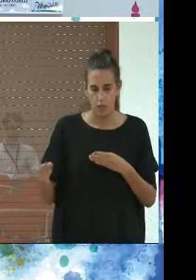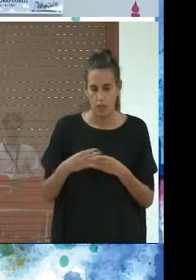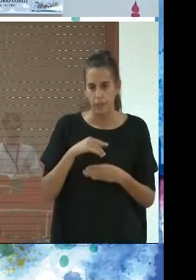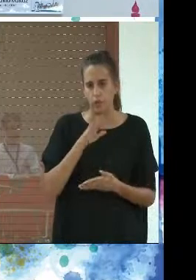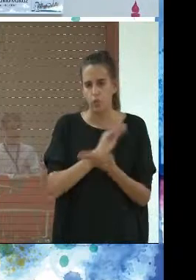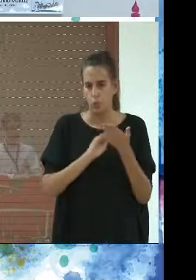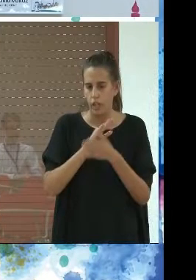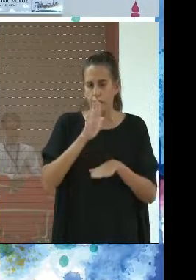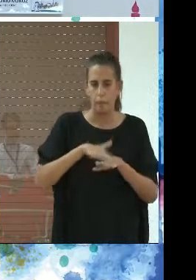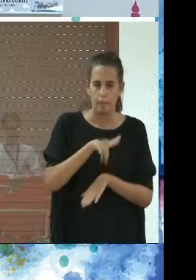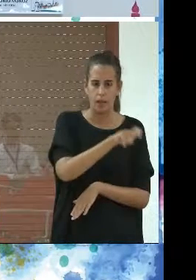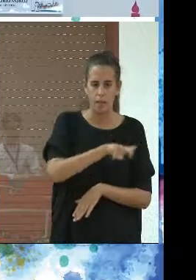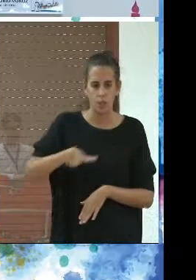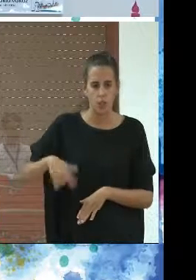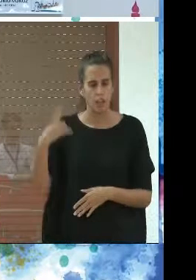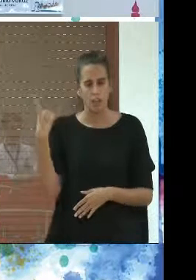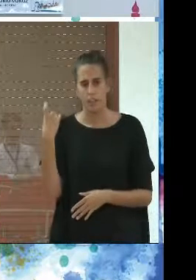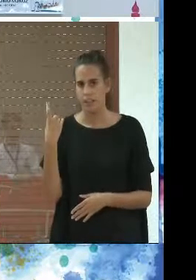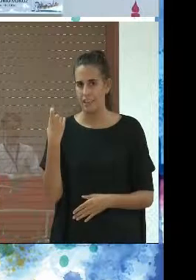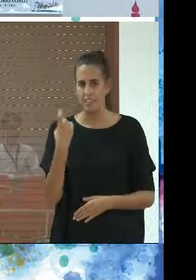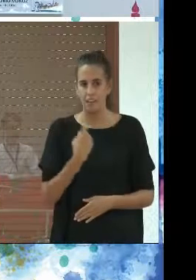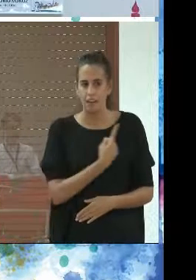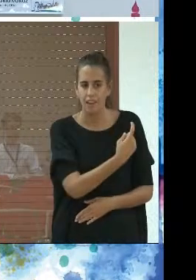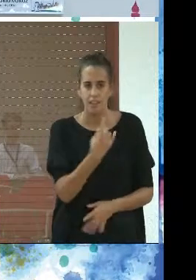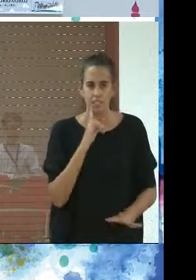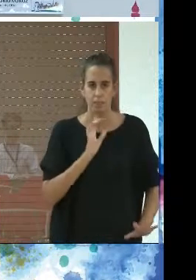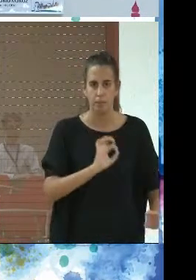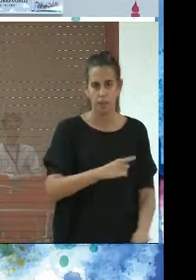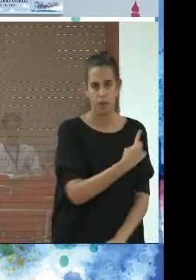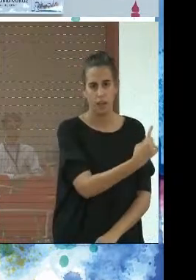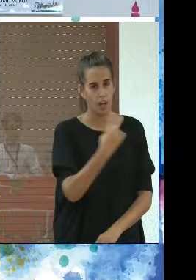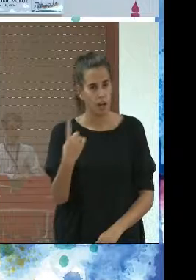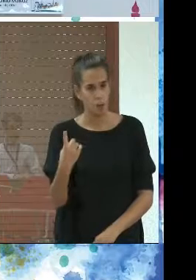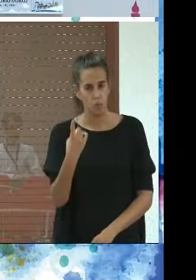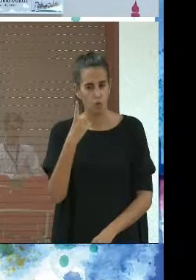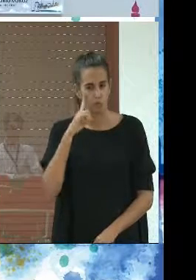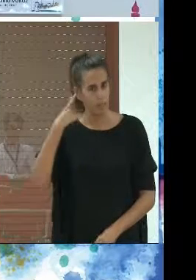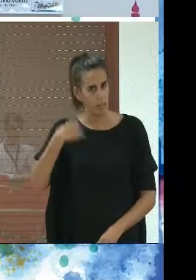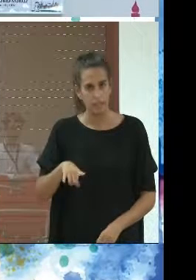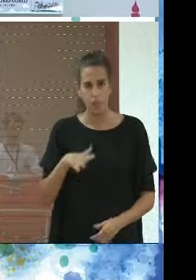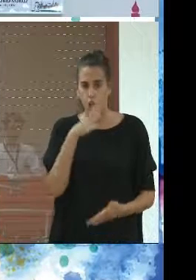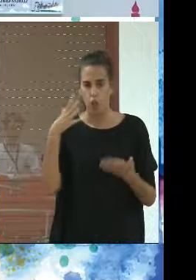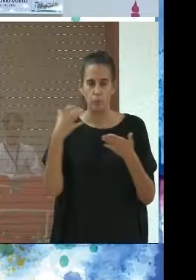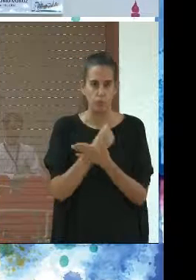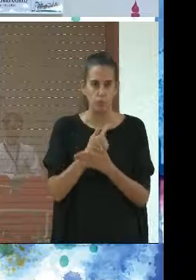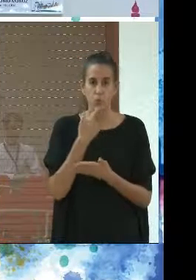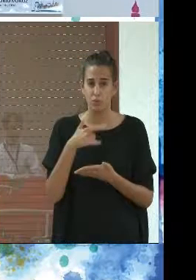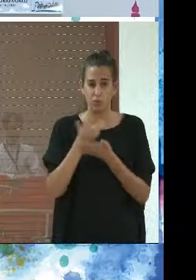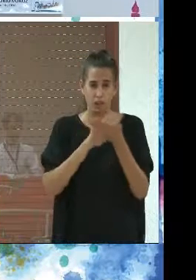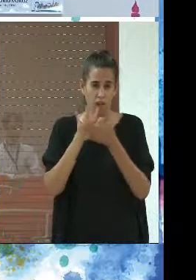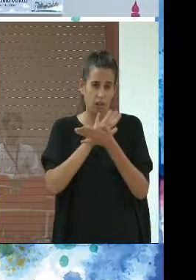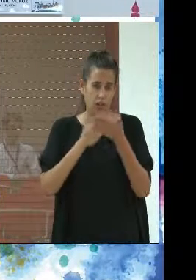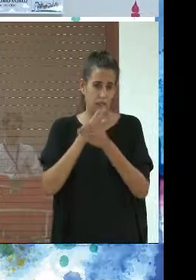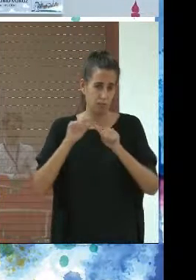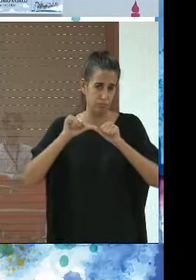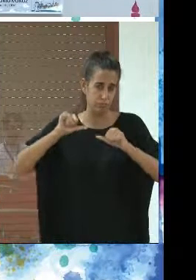about the participant of the users. The solution should consider the customization, that it's not one